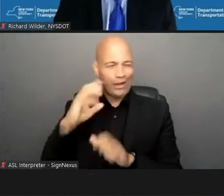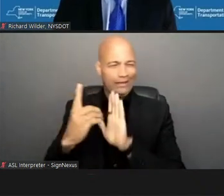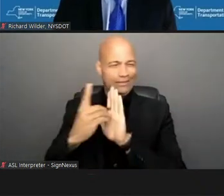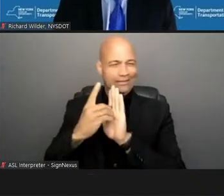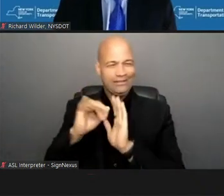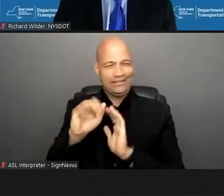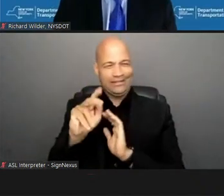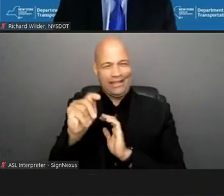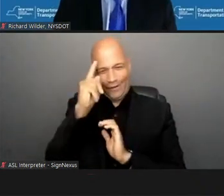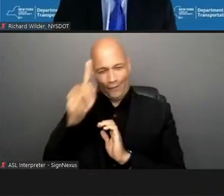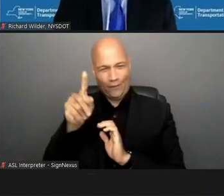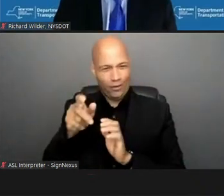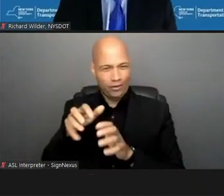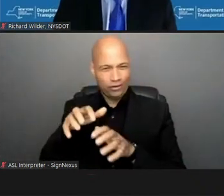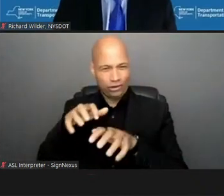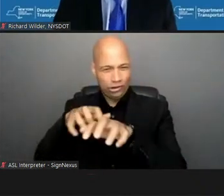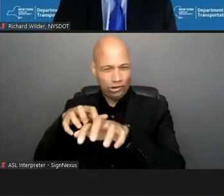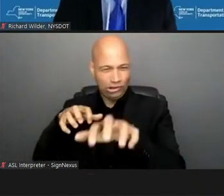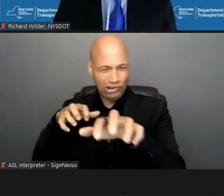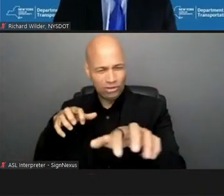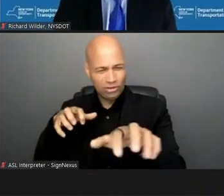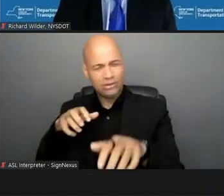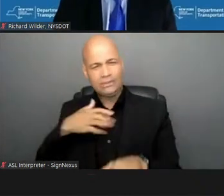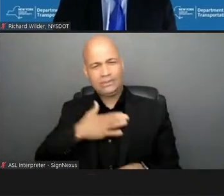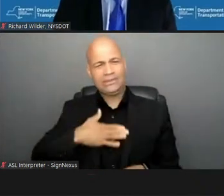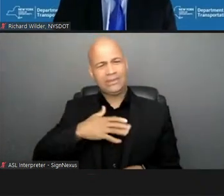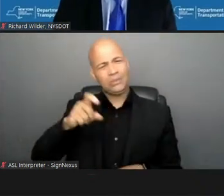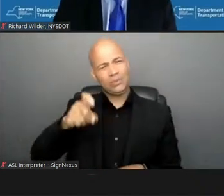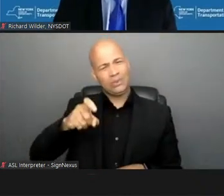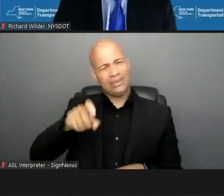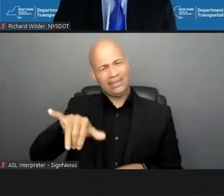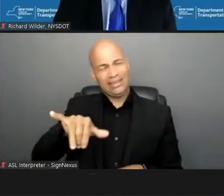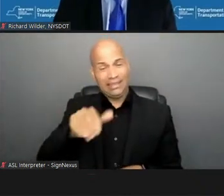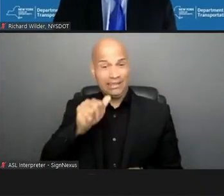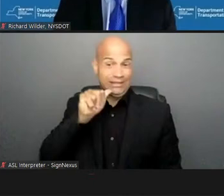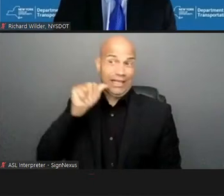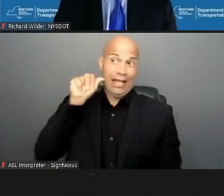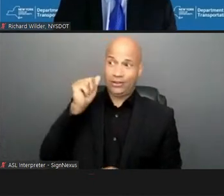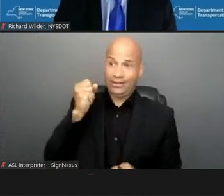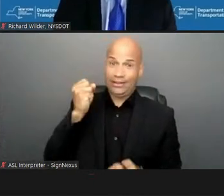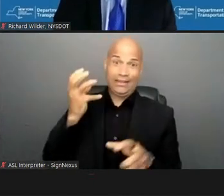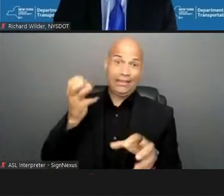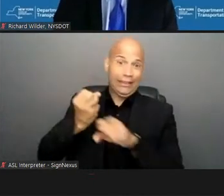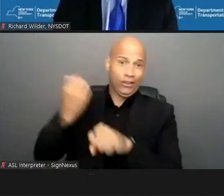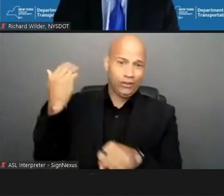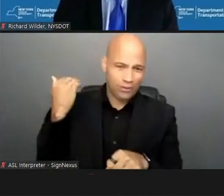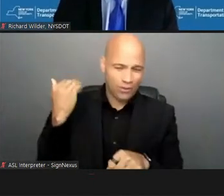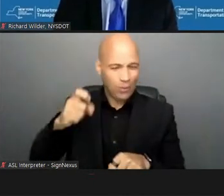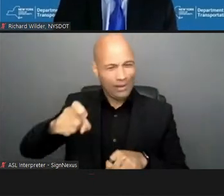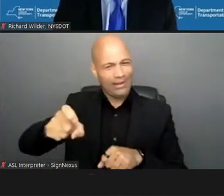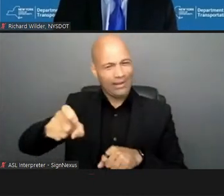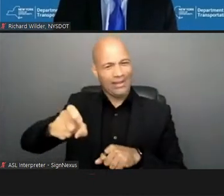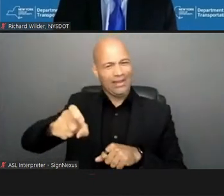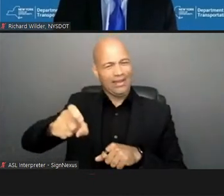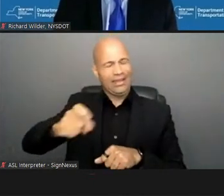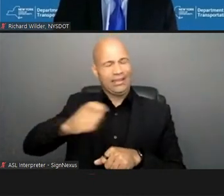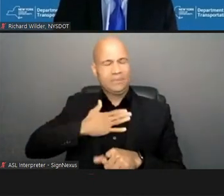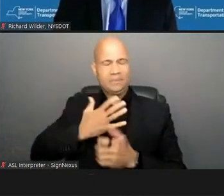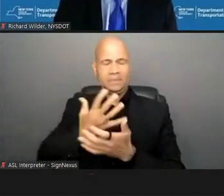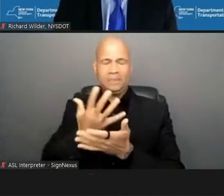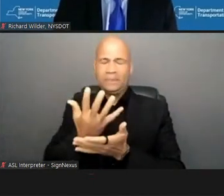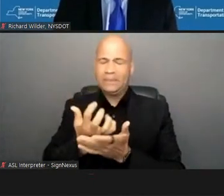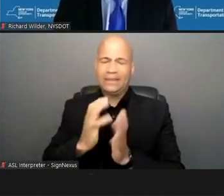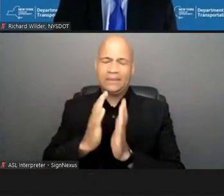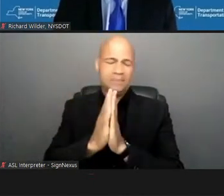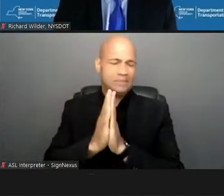need this we need it badly we needed it yesterday we needed it years ago so I begging you don't listen